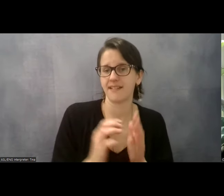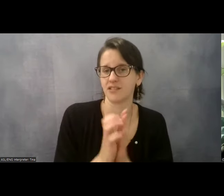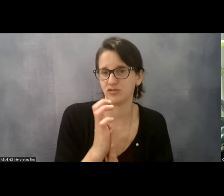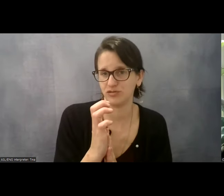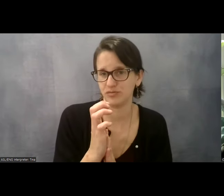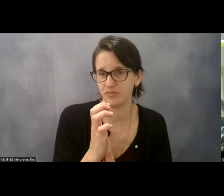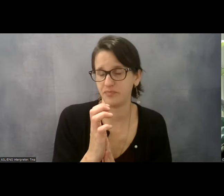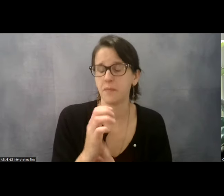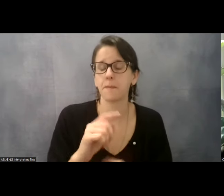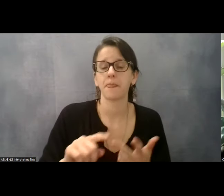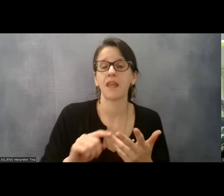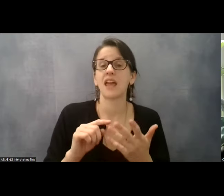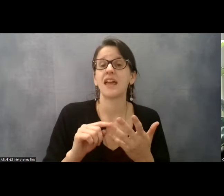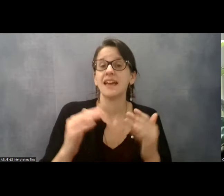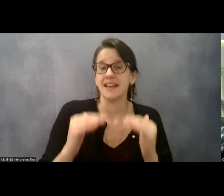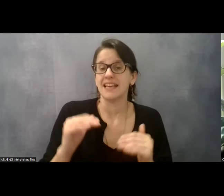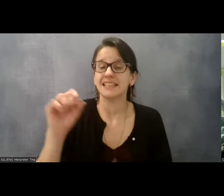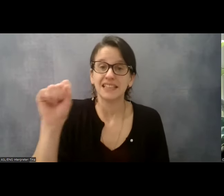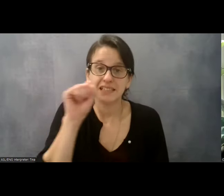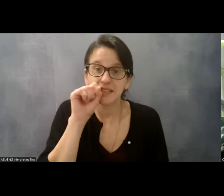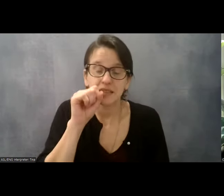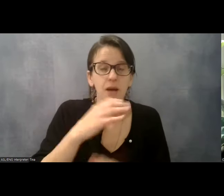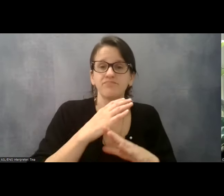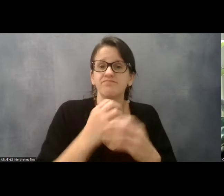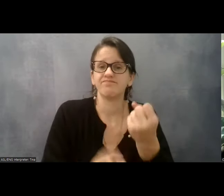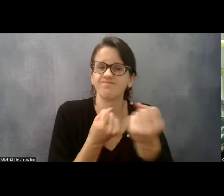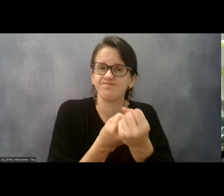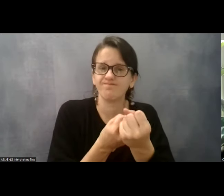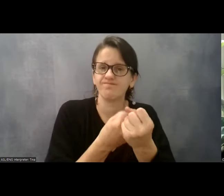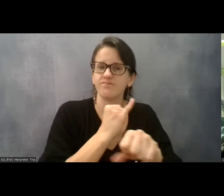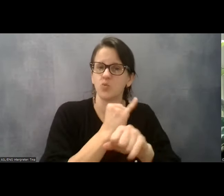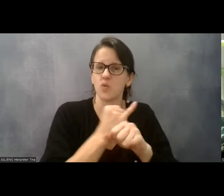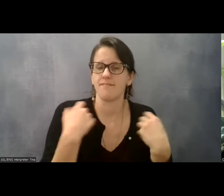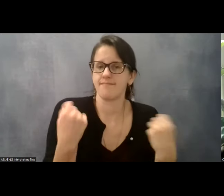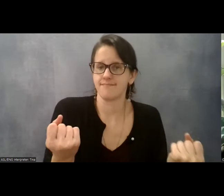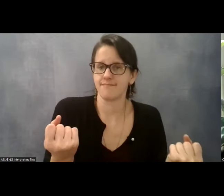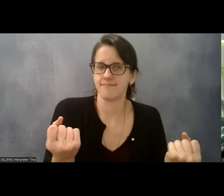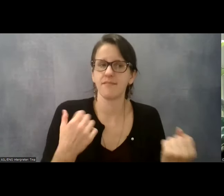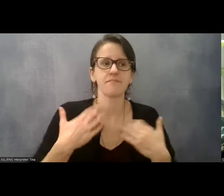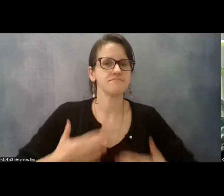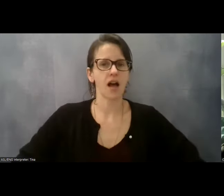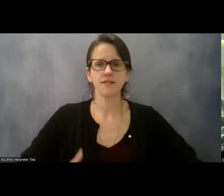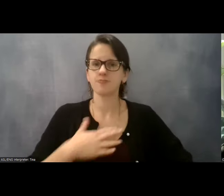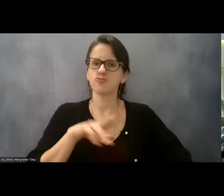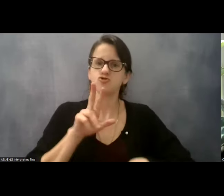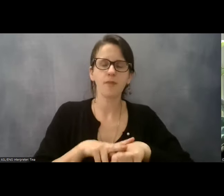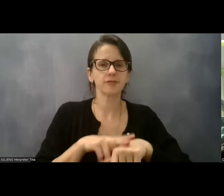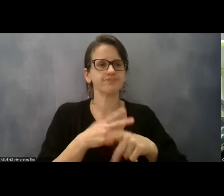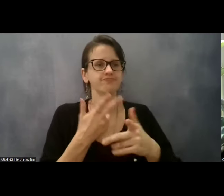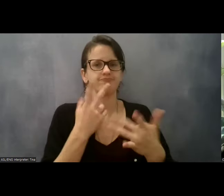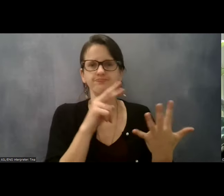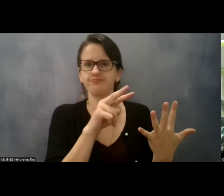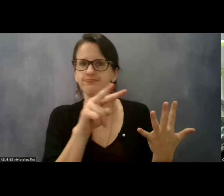immune health. The beta carotene and other carotenoids that are in carrots help support the normal function of your immune system, and they're high in